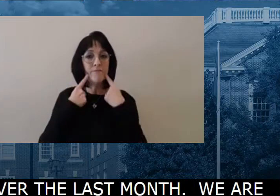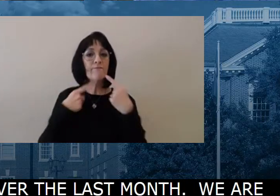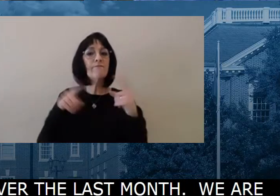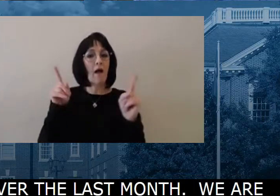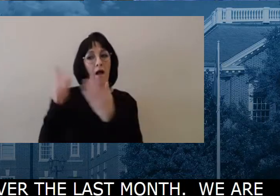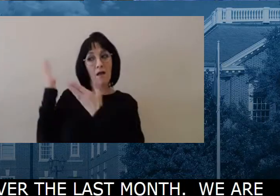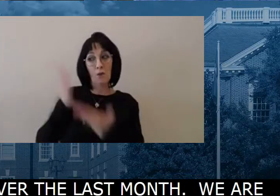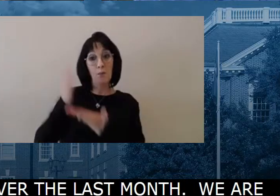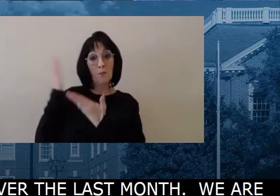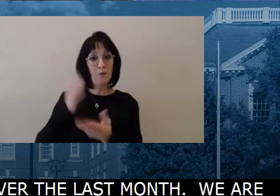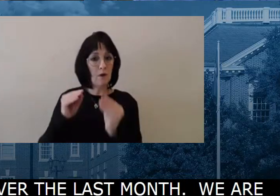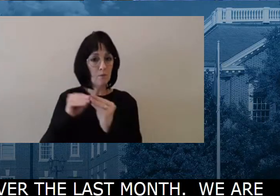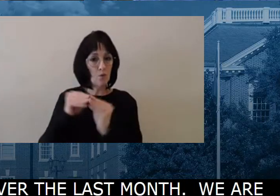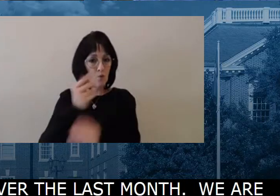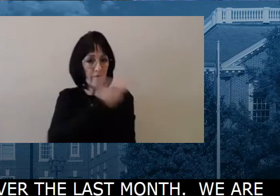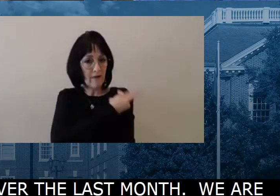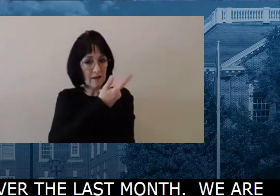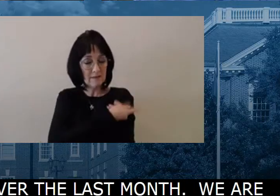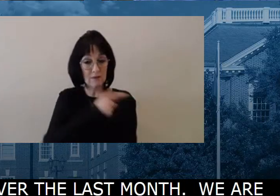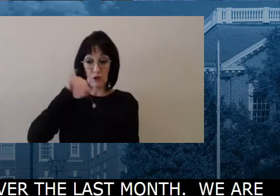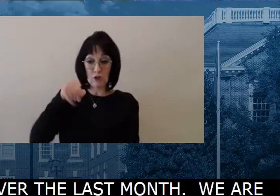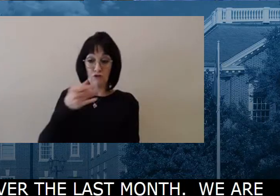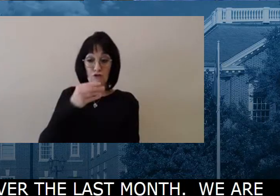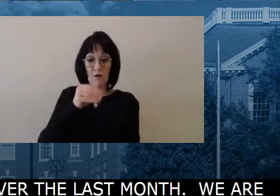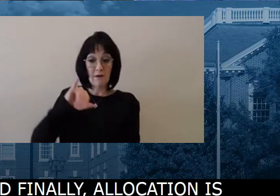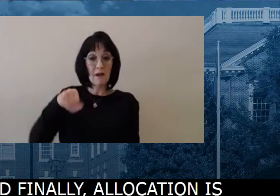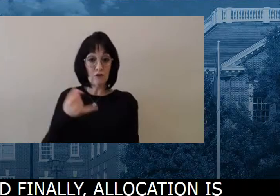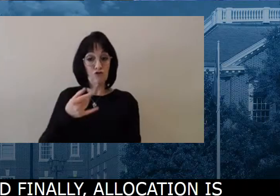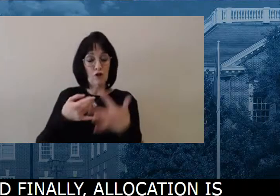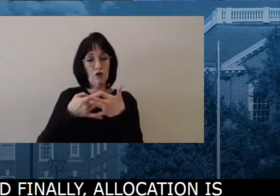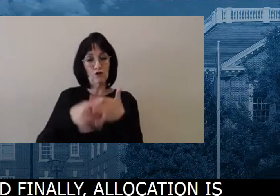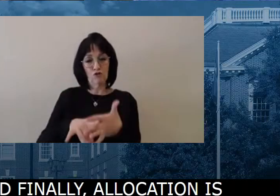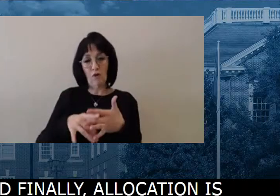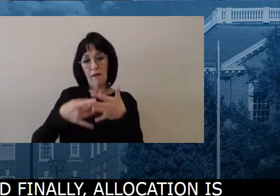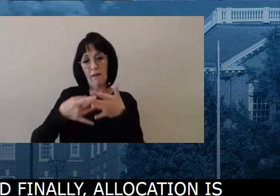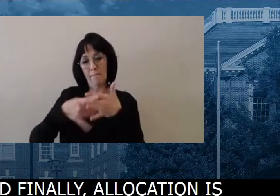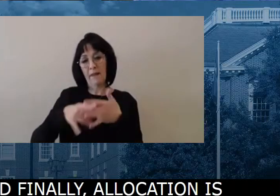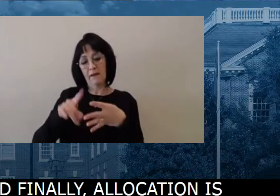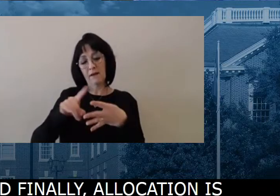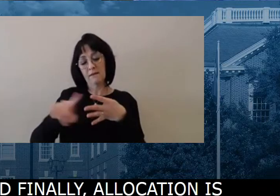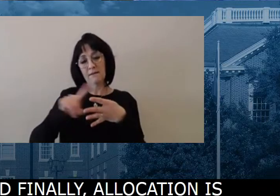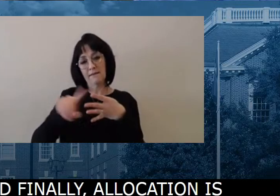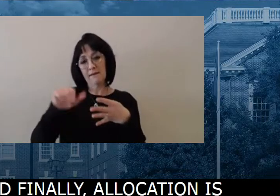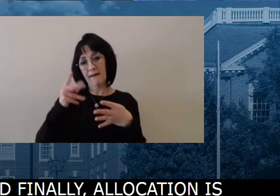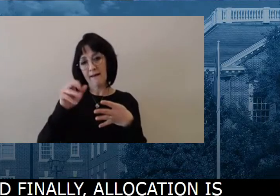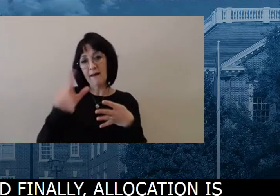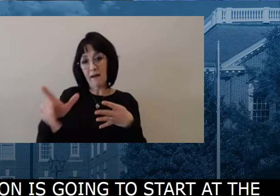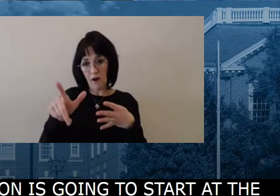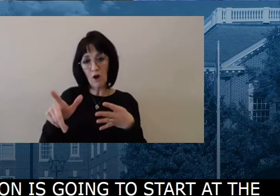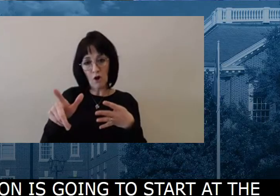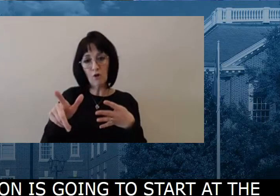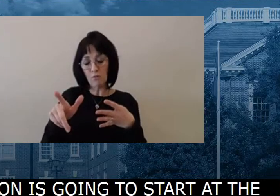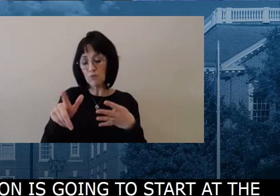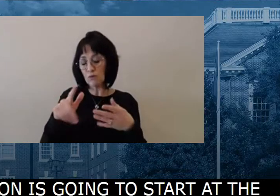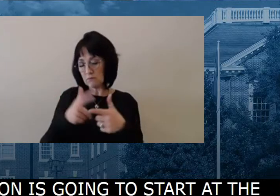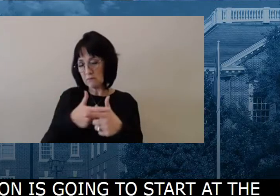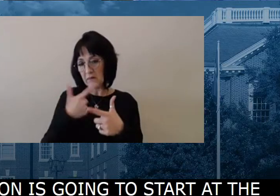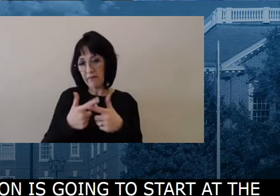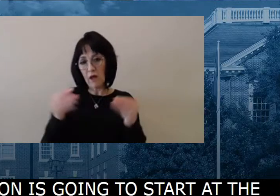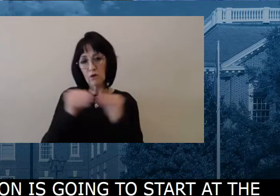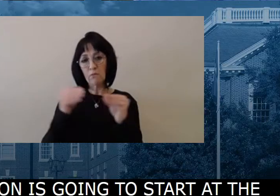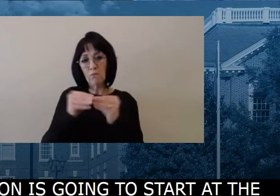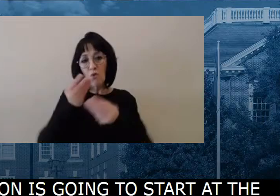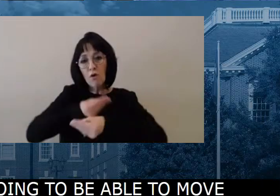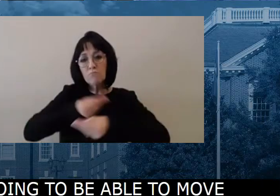Johnson will start at the beginning of April, and we'll really be able to move through our populations that are coming